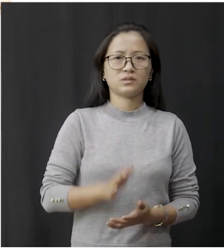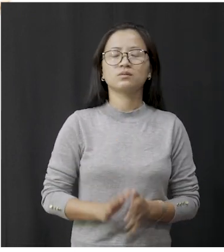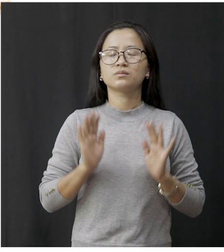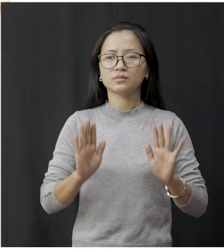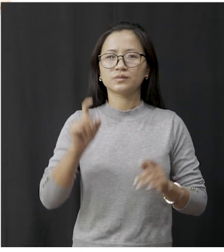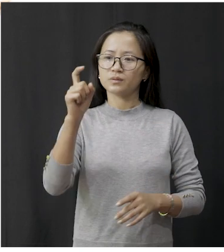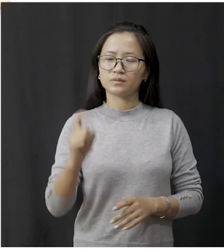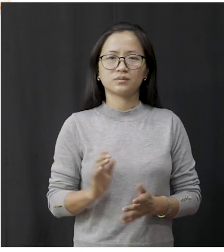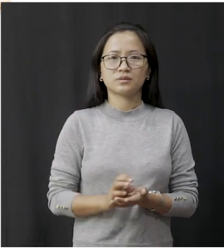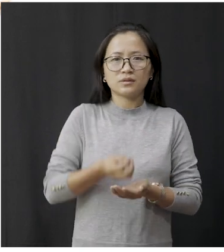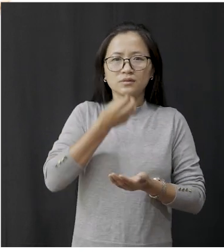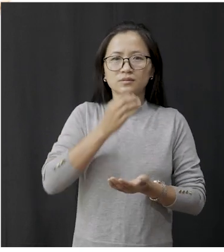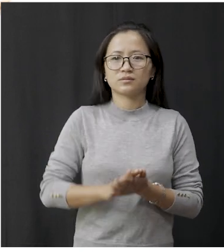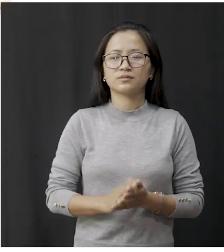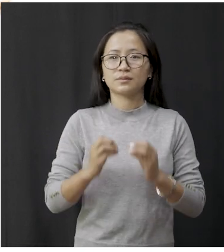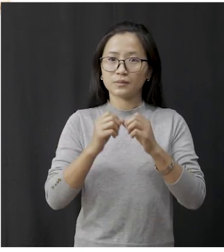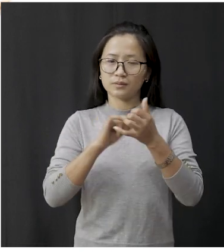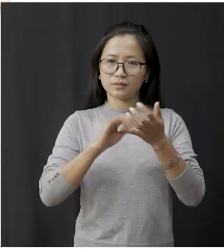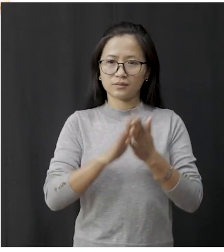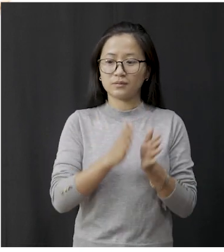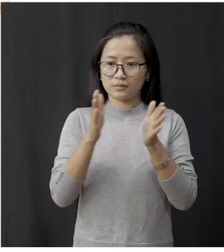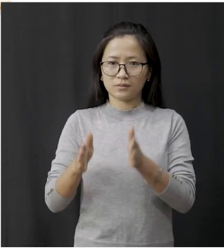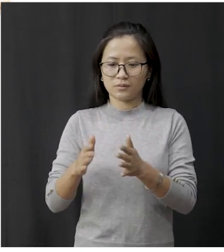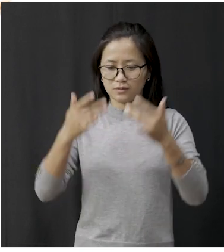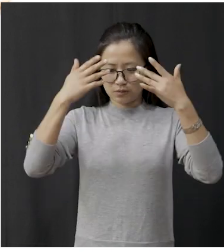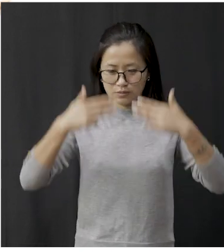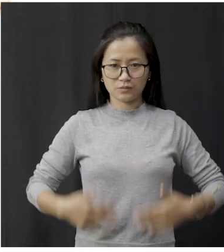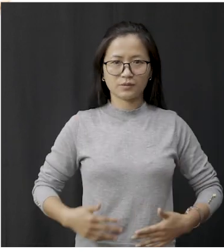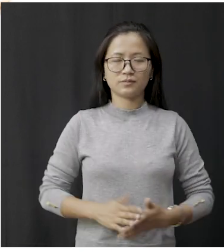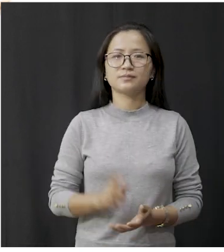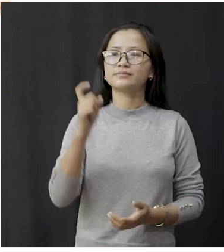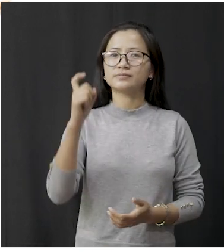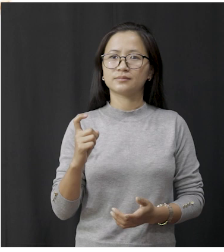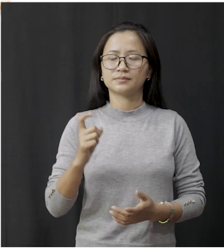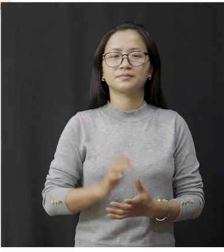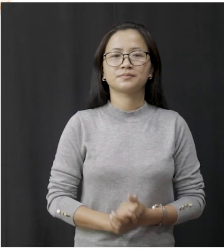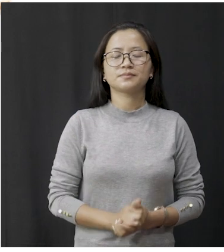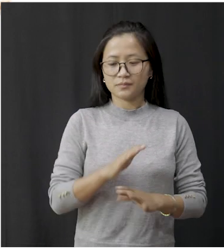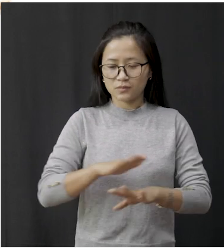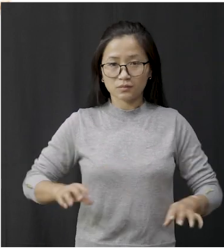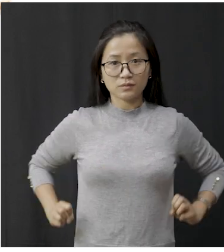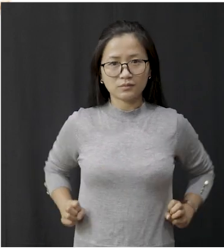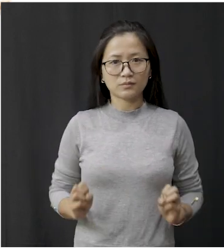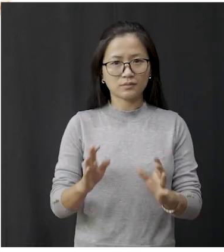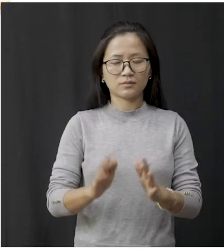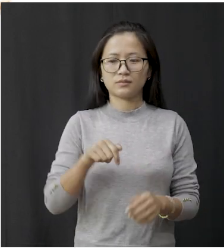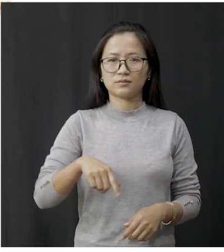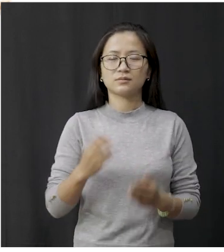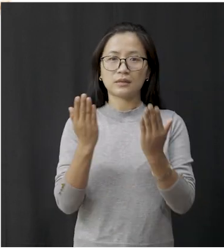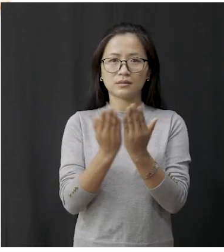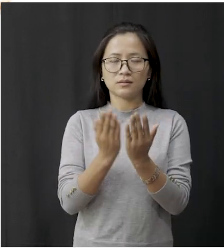right? Food is basic, one of the basic human need. So students, to start this